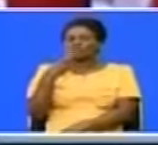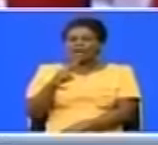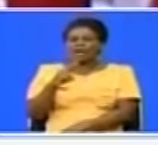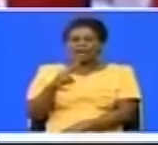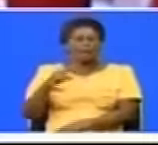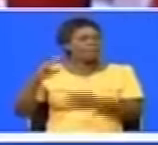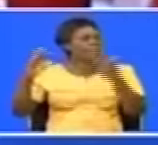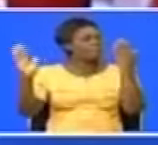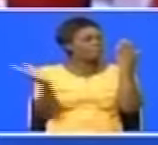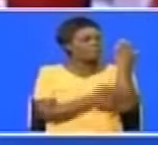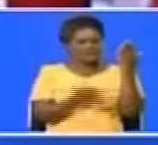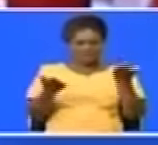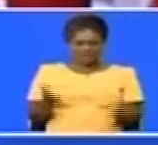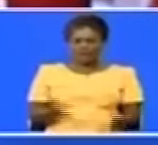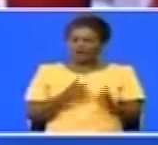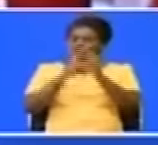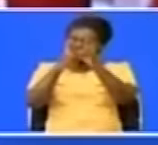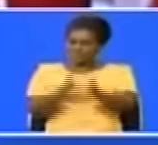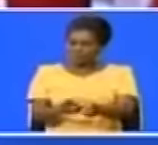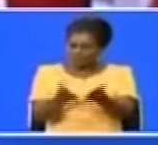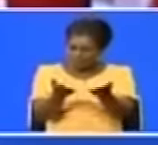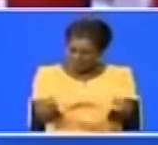sour. And